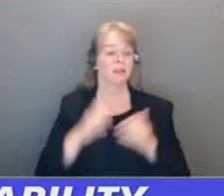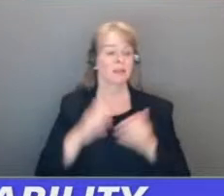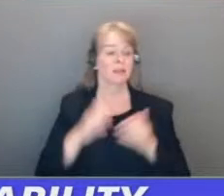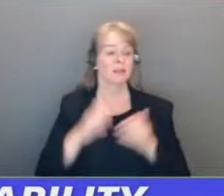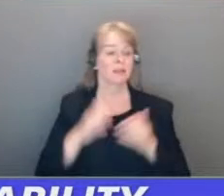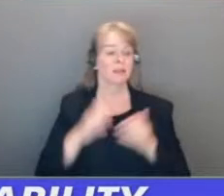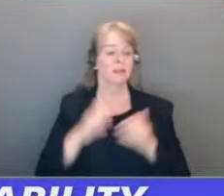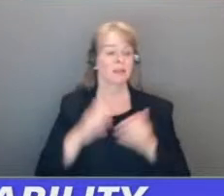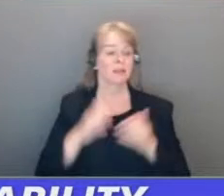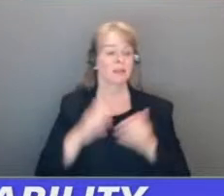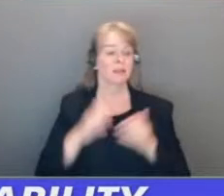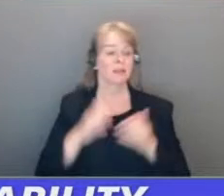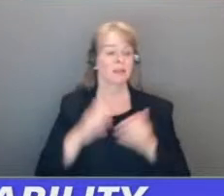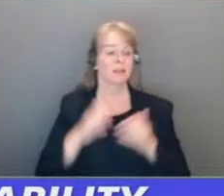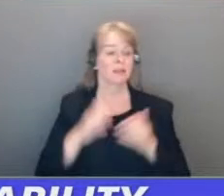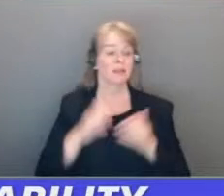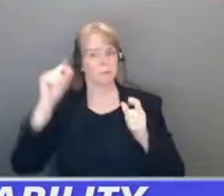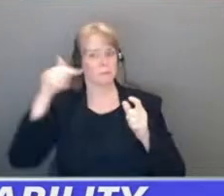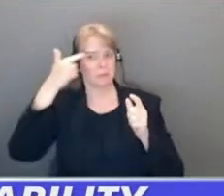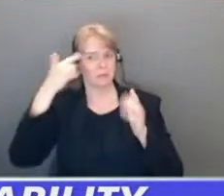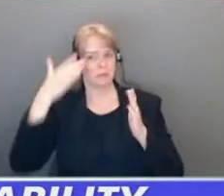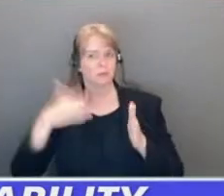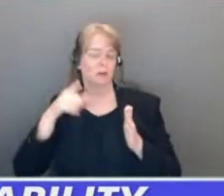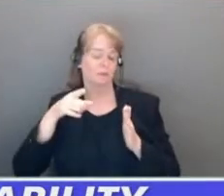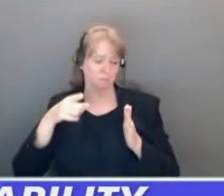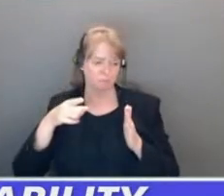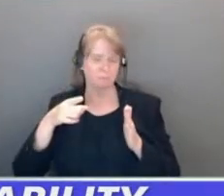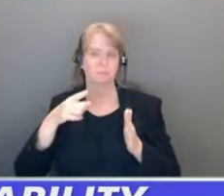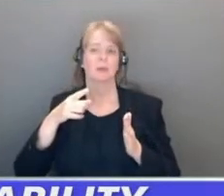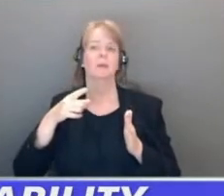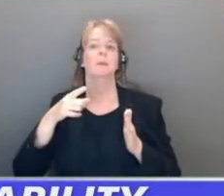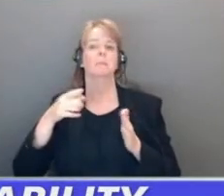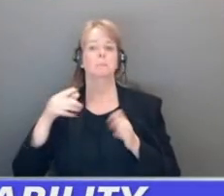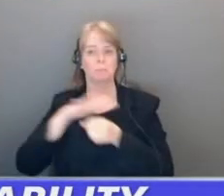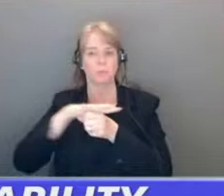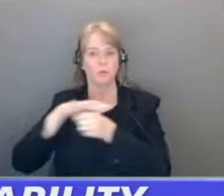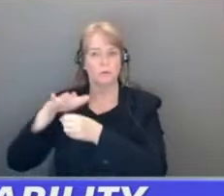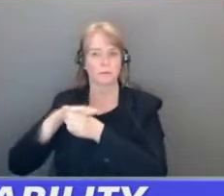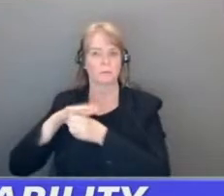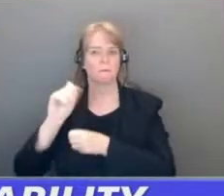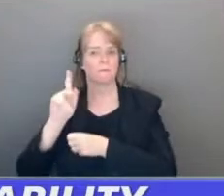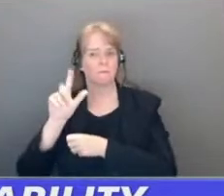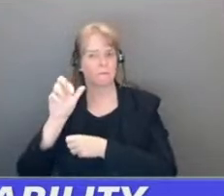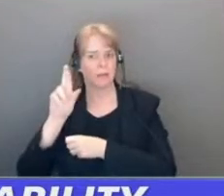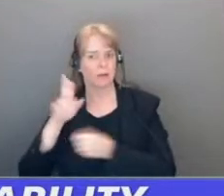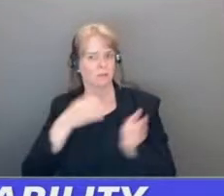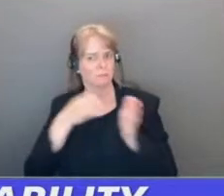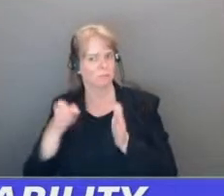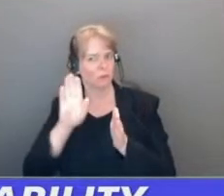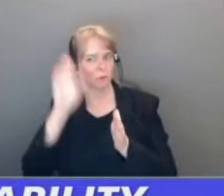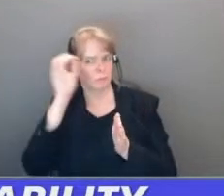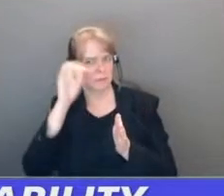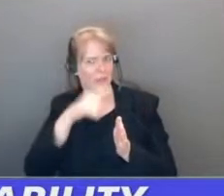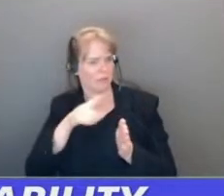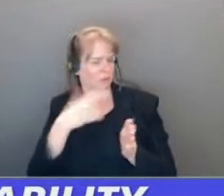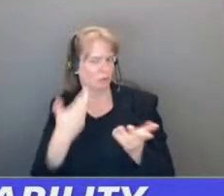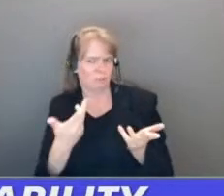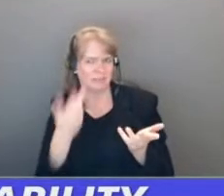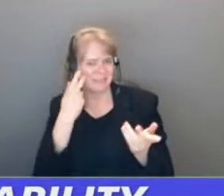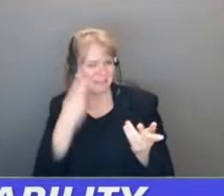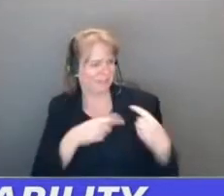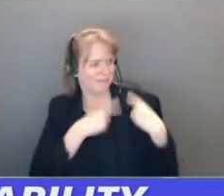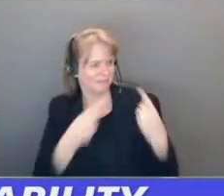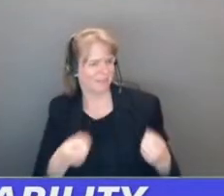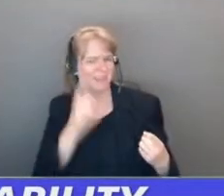of Municipal Affairs. I just wonder if you could describe whether you've seen anything like this or what your take is, from that perspective about the trend